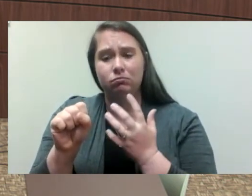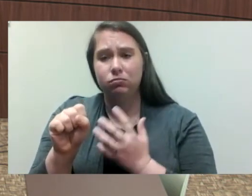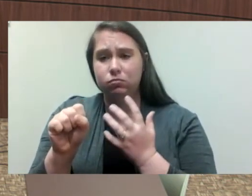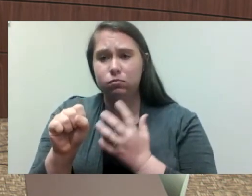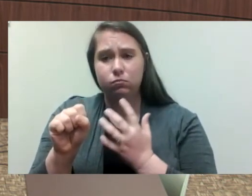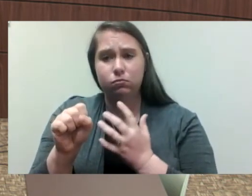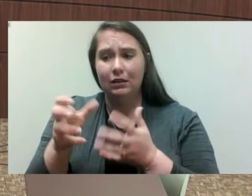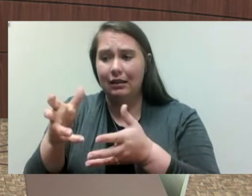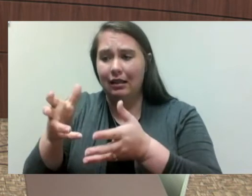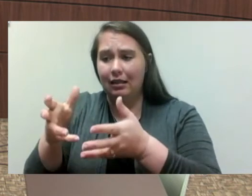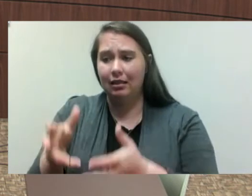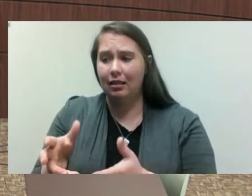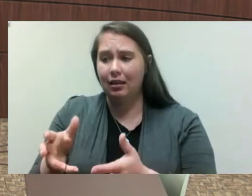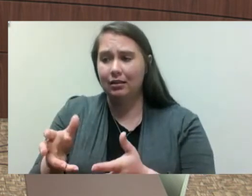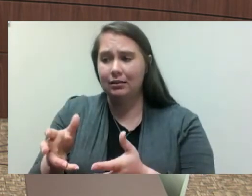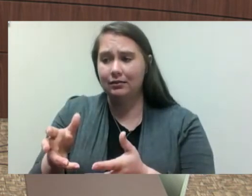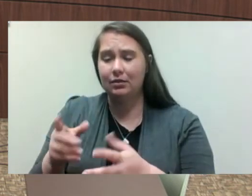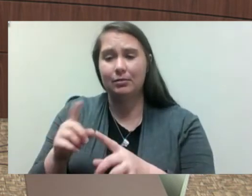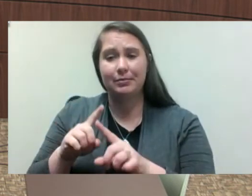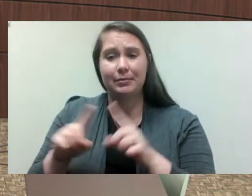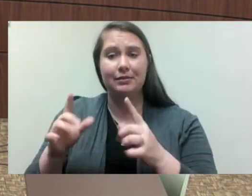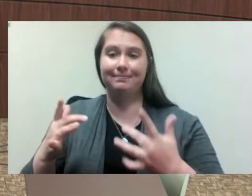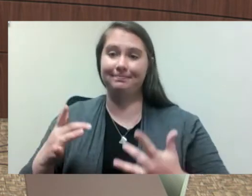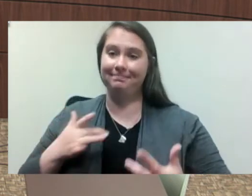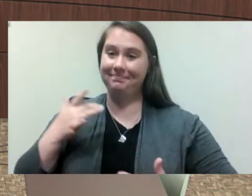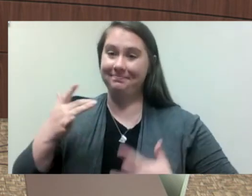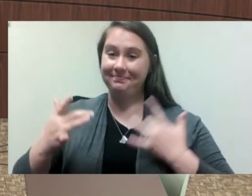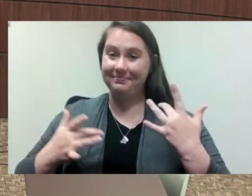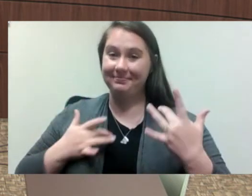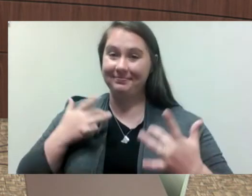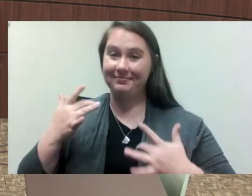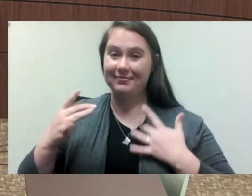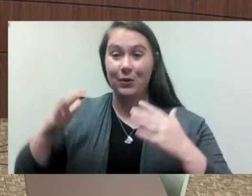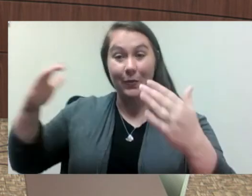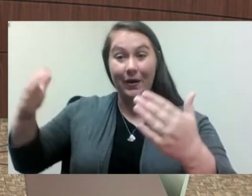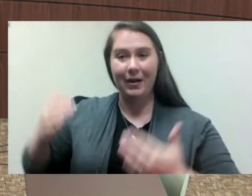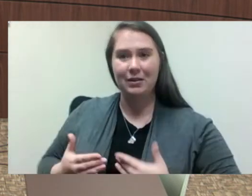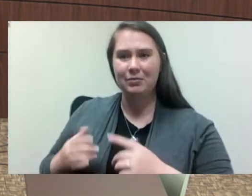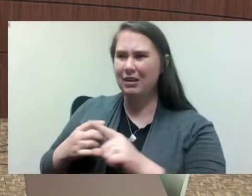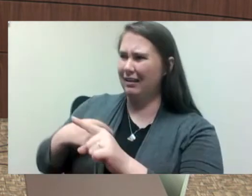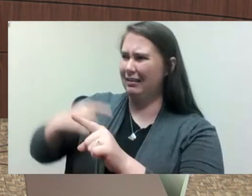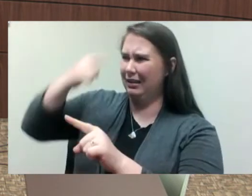and we're excited to welcome you. I think you're